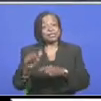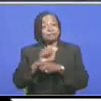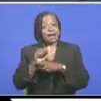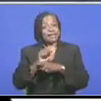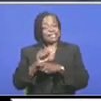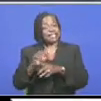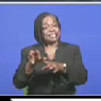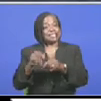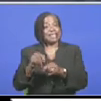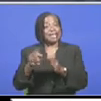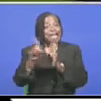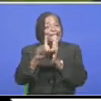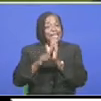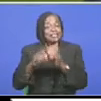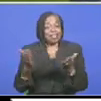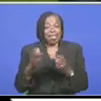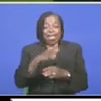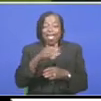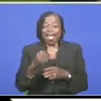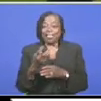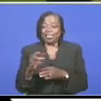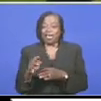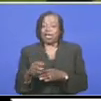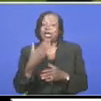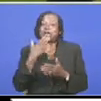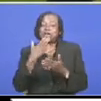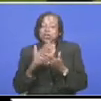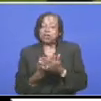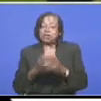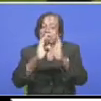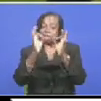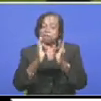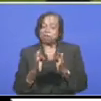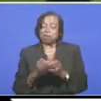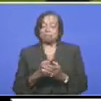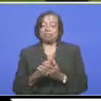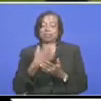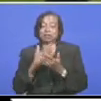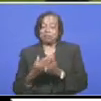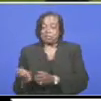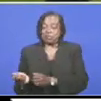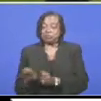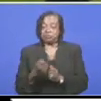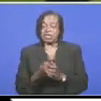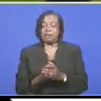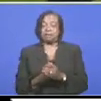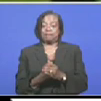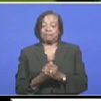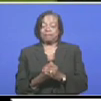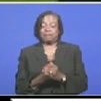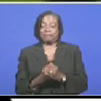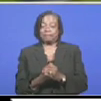lesson here and there. Good form, good swing, so continue to do it. With cameraman Anton Brennan at